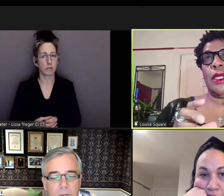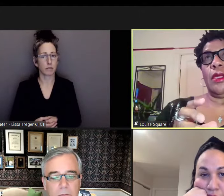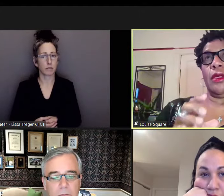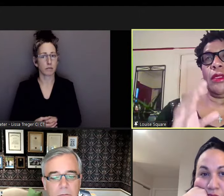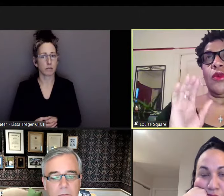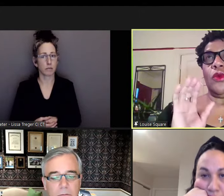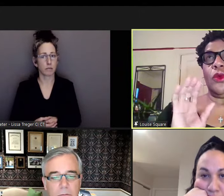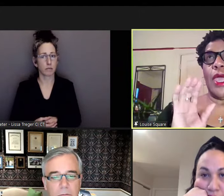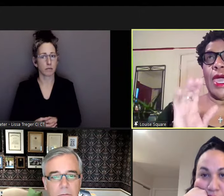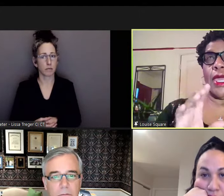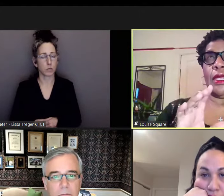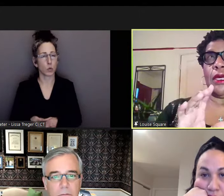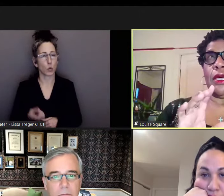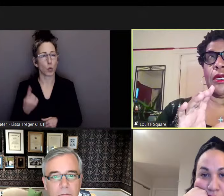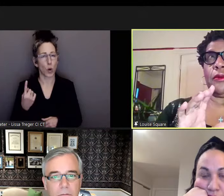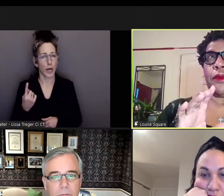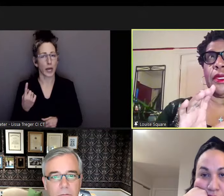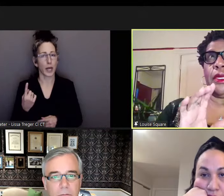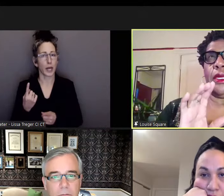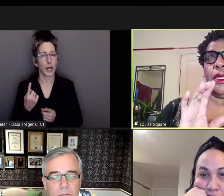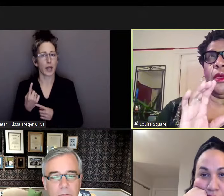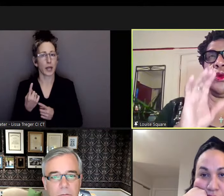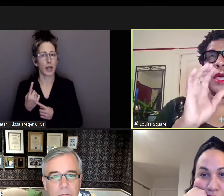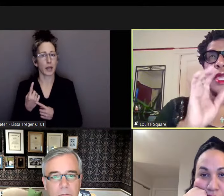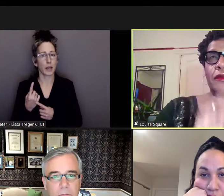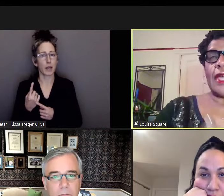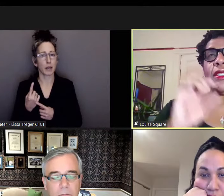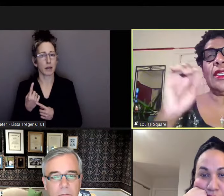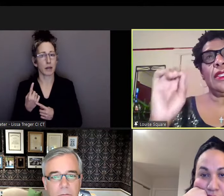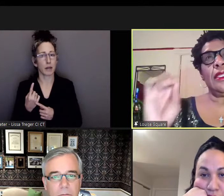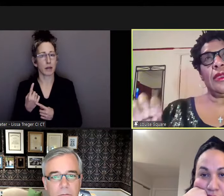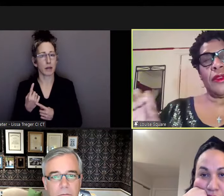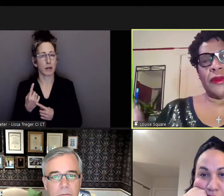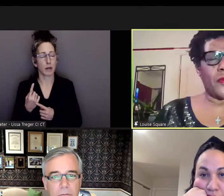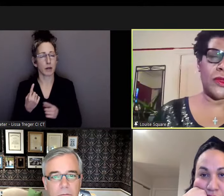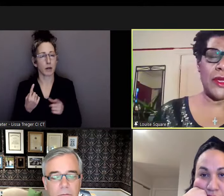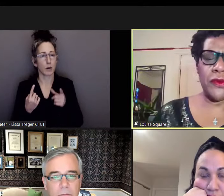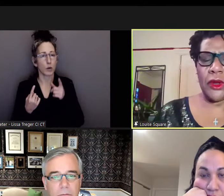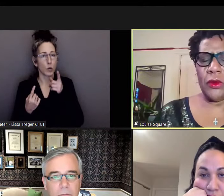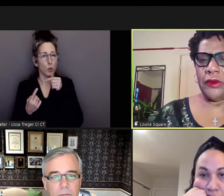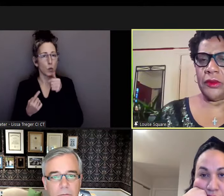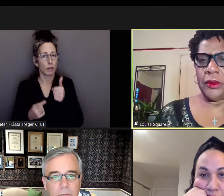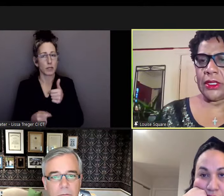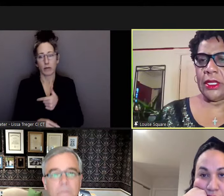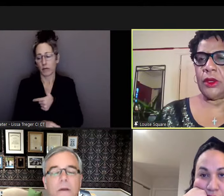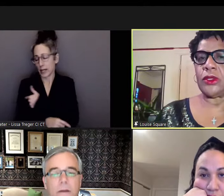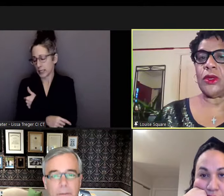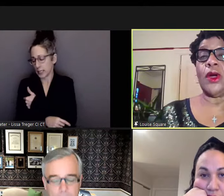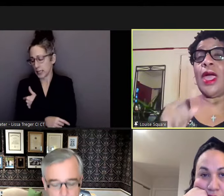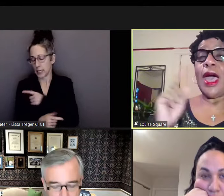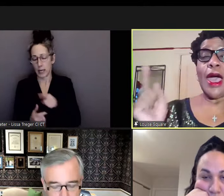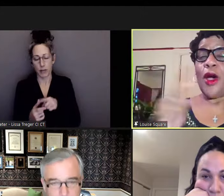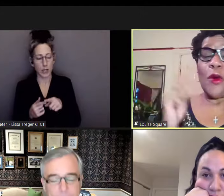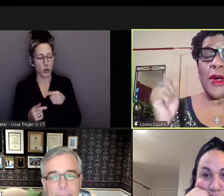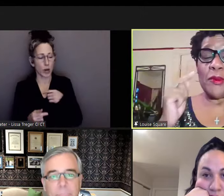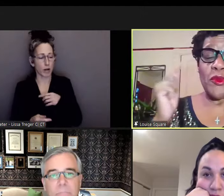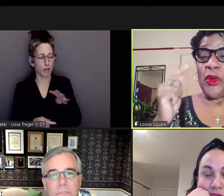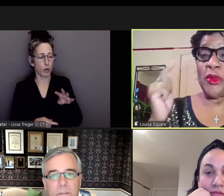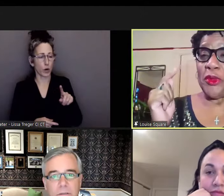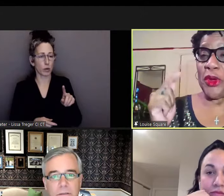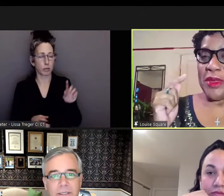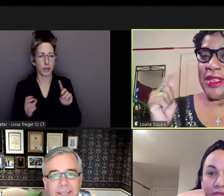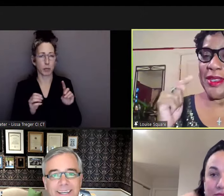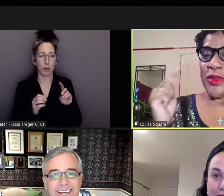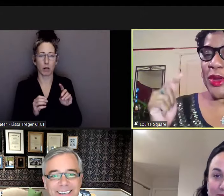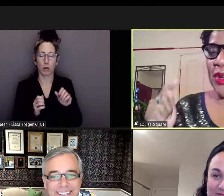was one who had who got the vaccine, and then there were like 41 placebo. Yep. So I hope